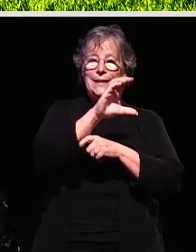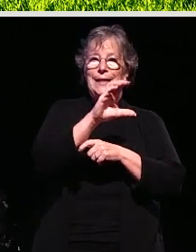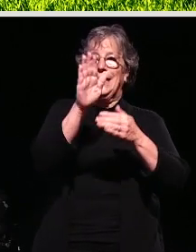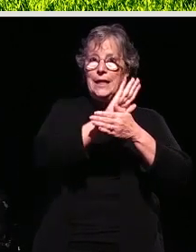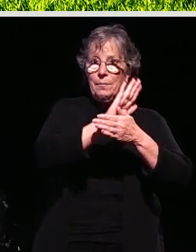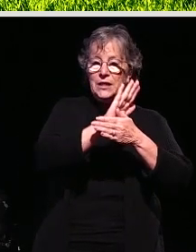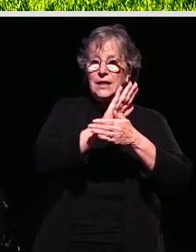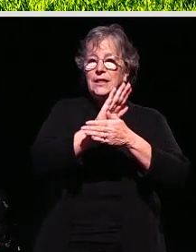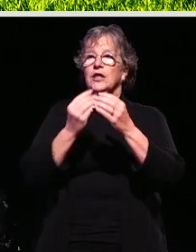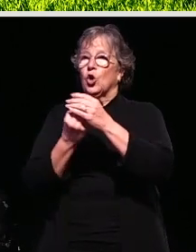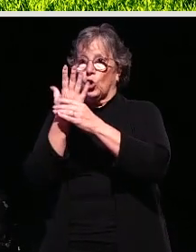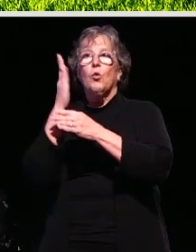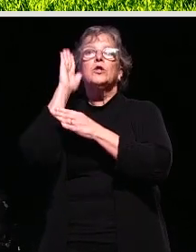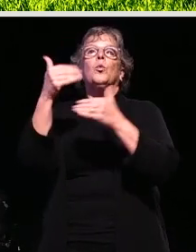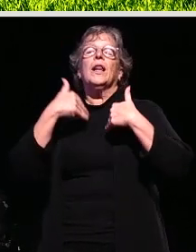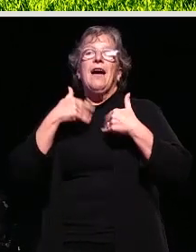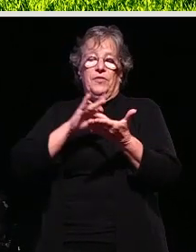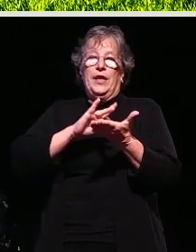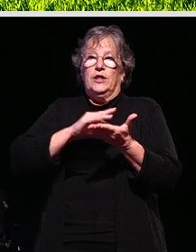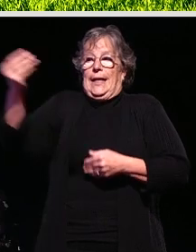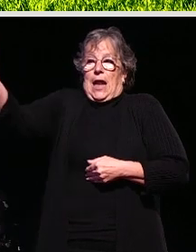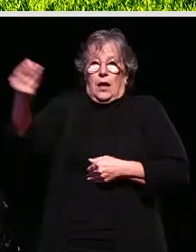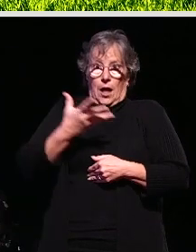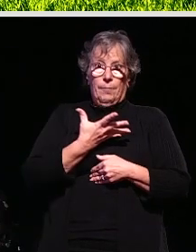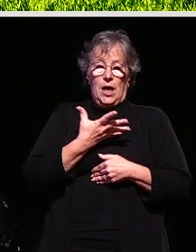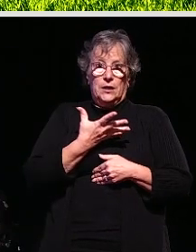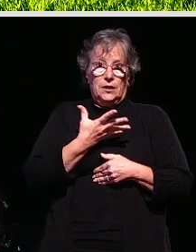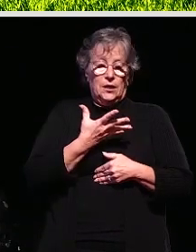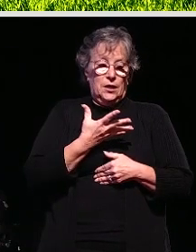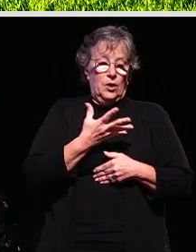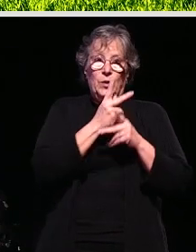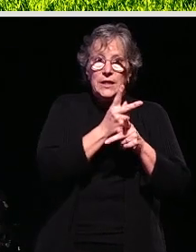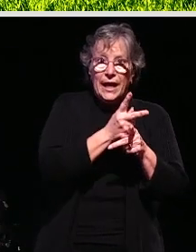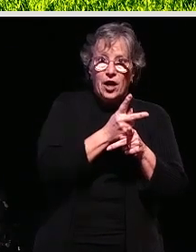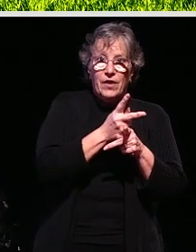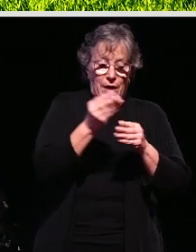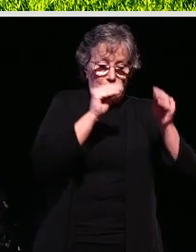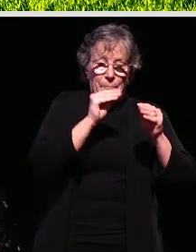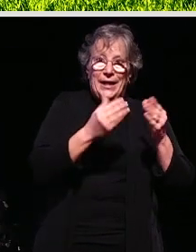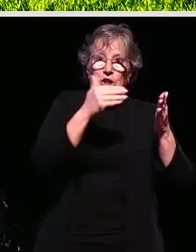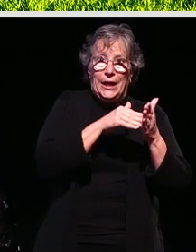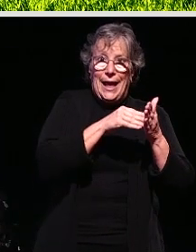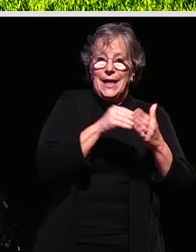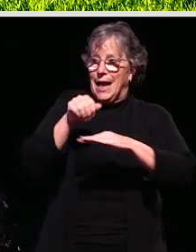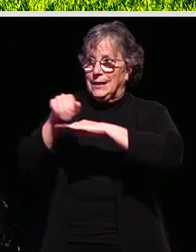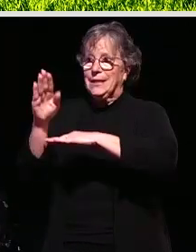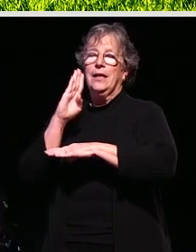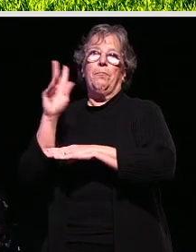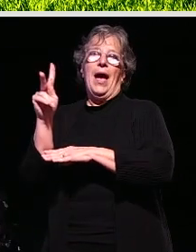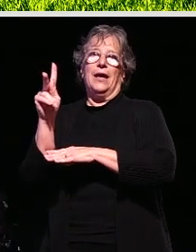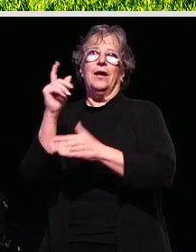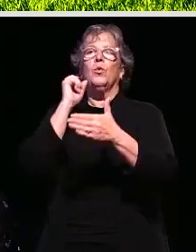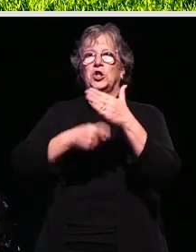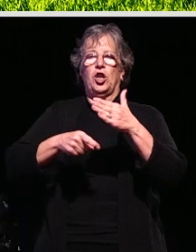and growers, will have their seed routed to us. We treat it, repackage it, and send it on to them and charge them a flat fee. This is the first of what will